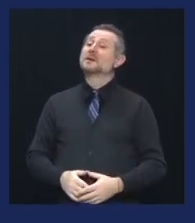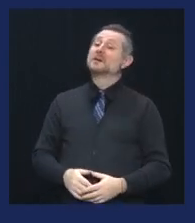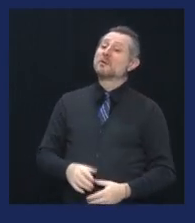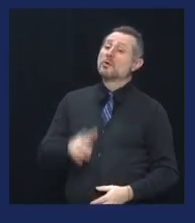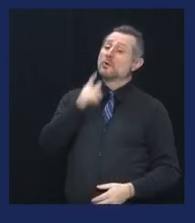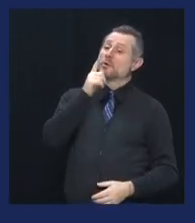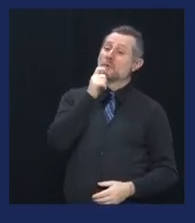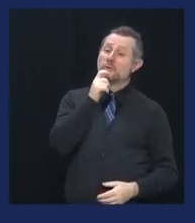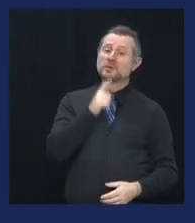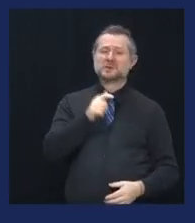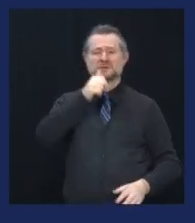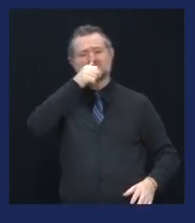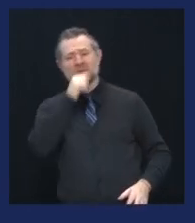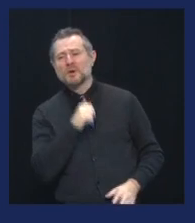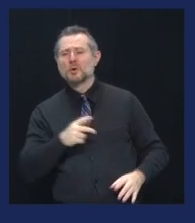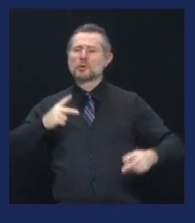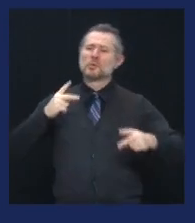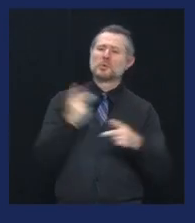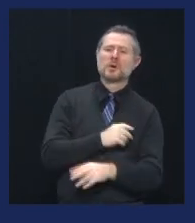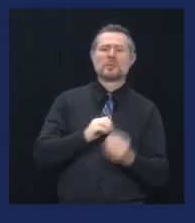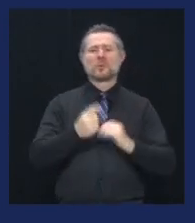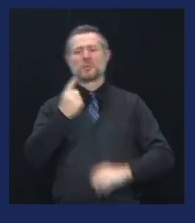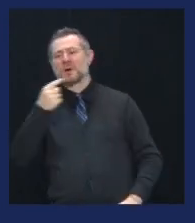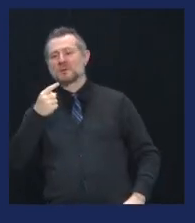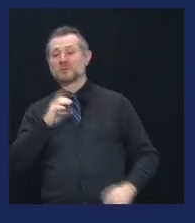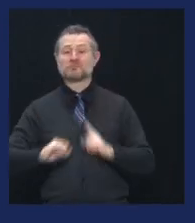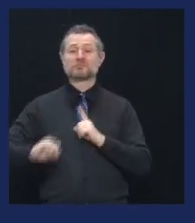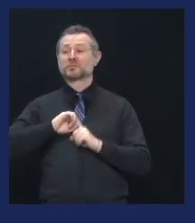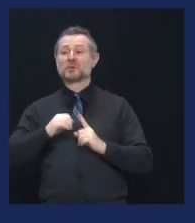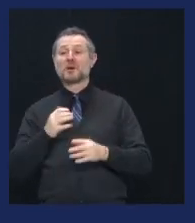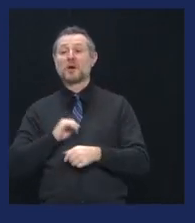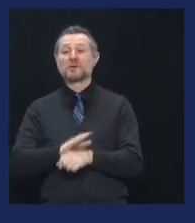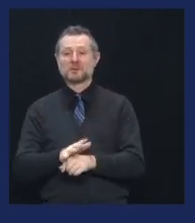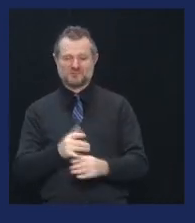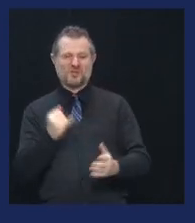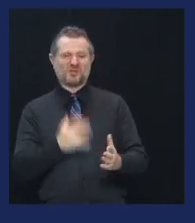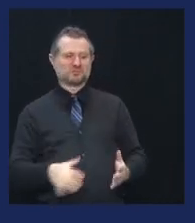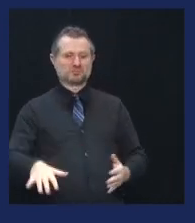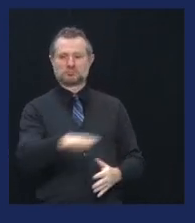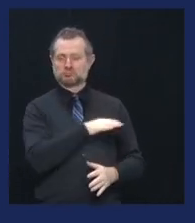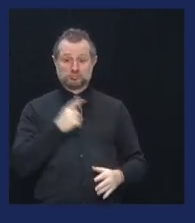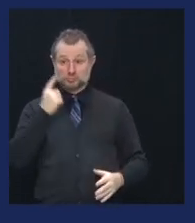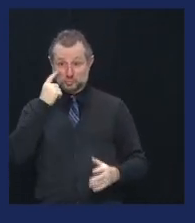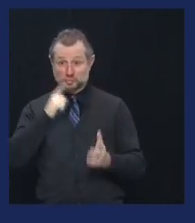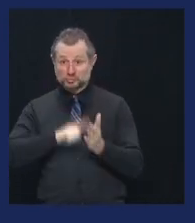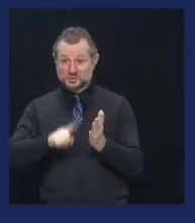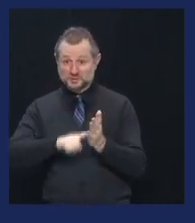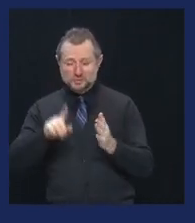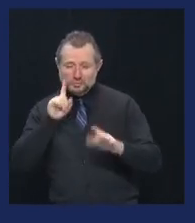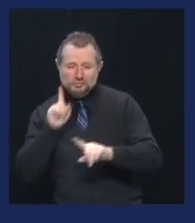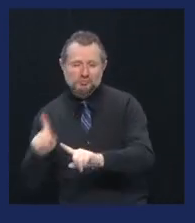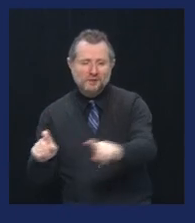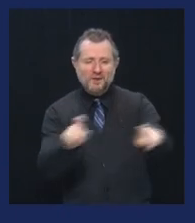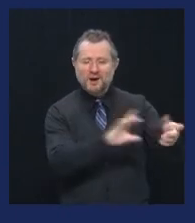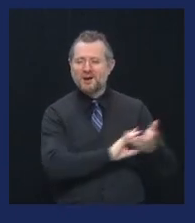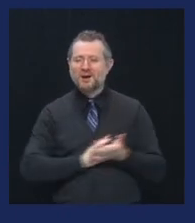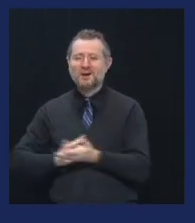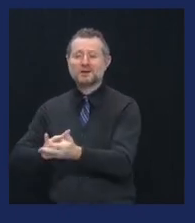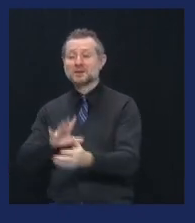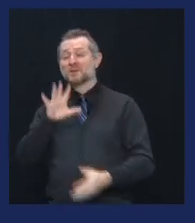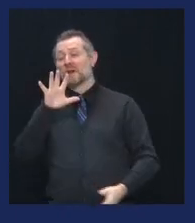than our artists. According to a study by the National Endowment of the Arts, 52% of actors, 55% of dancers,